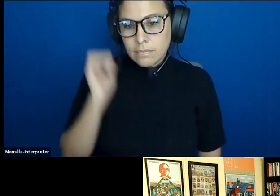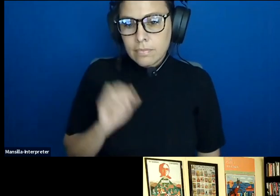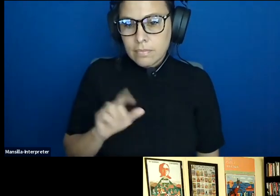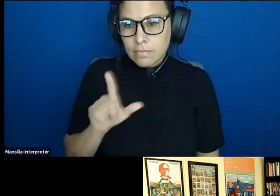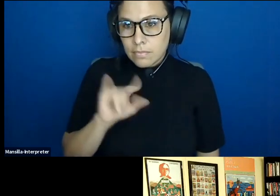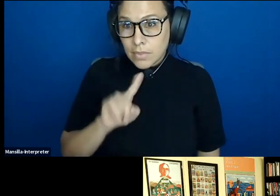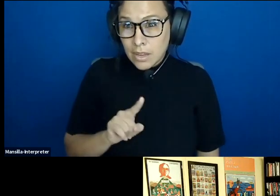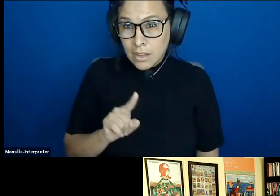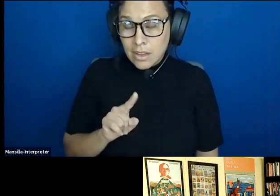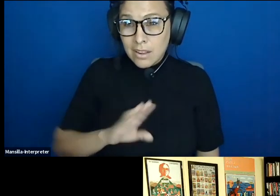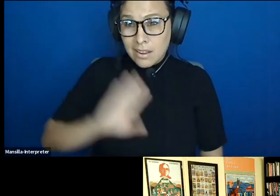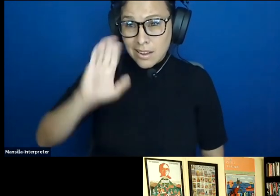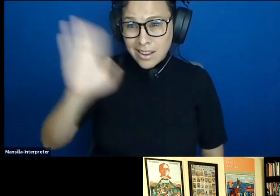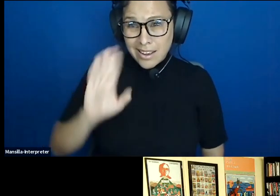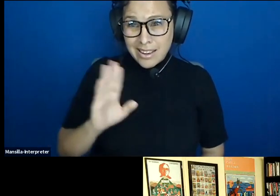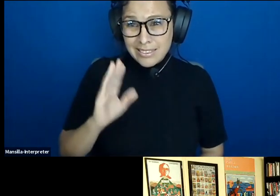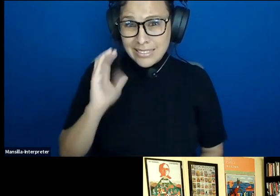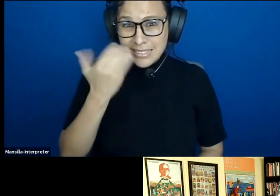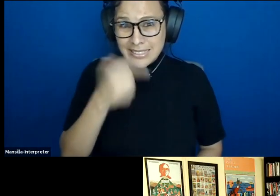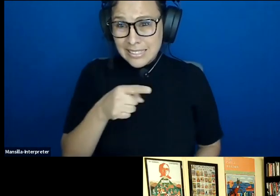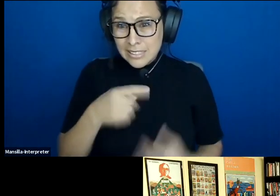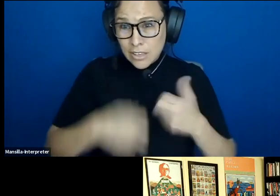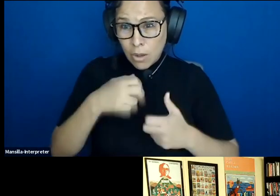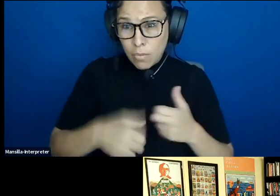Hi, we seem to have a frozen screen problem.